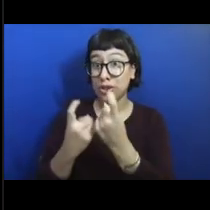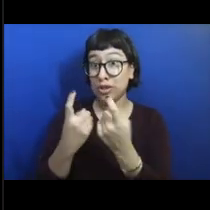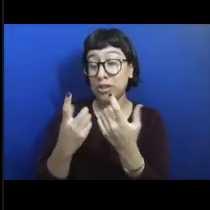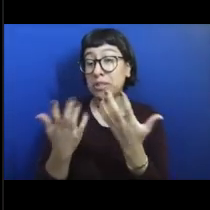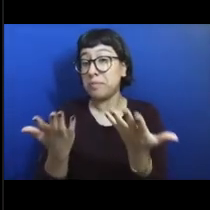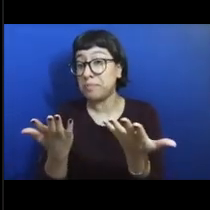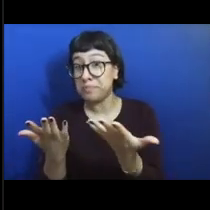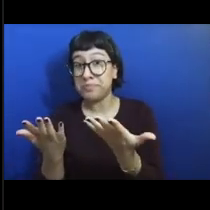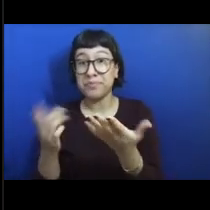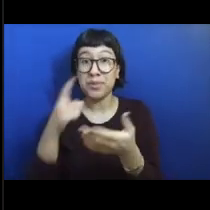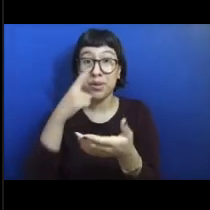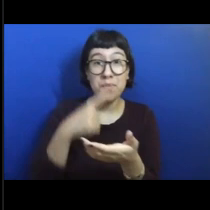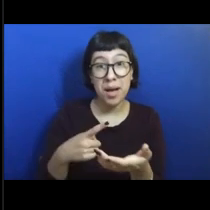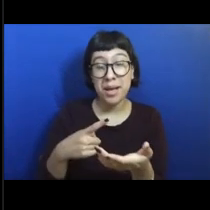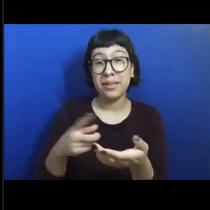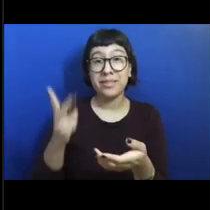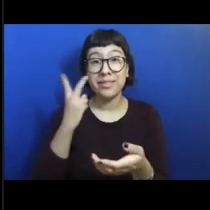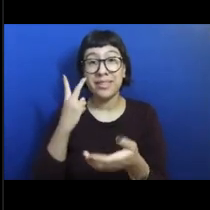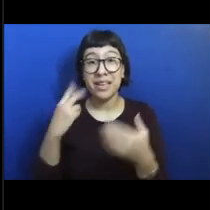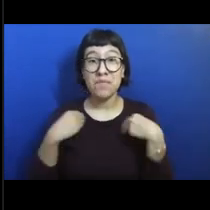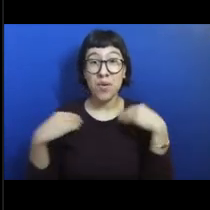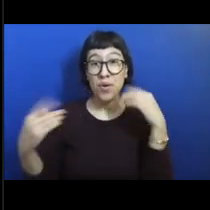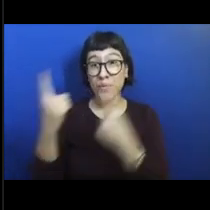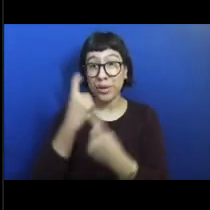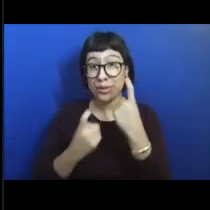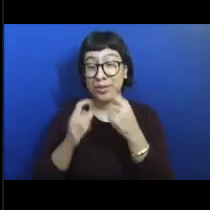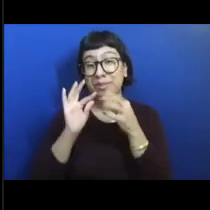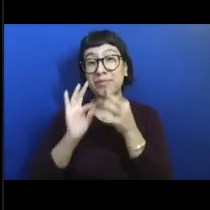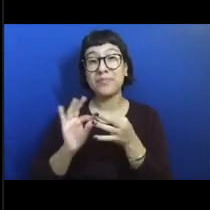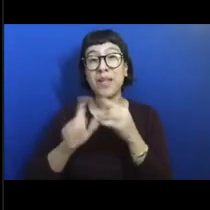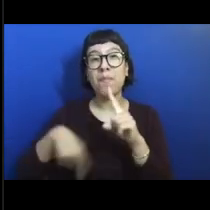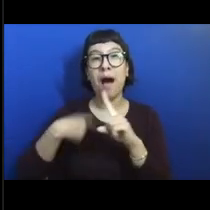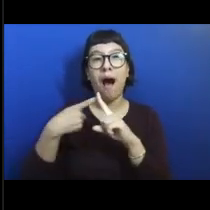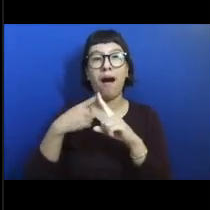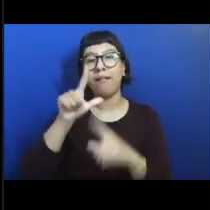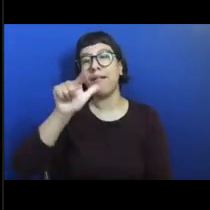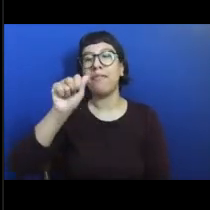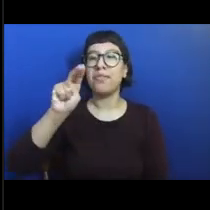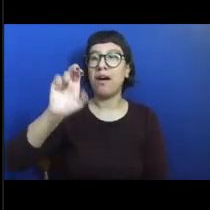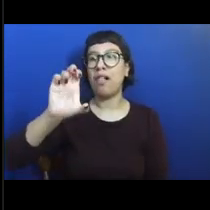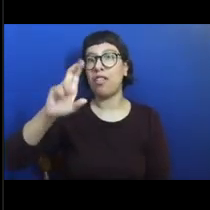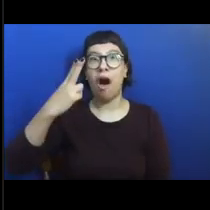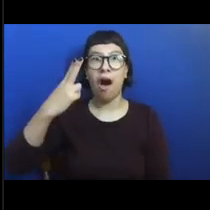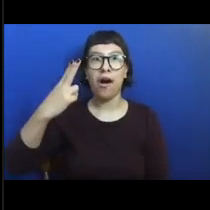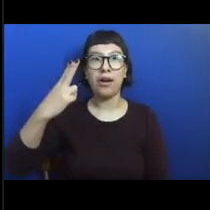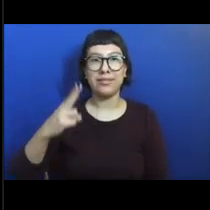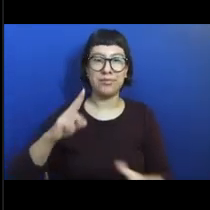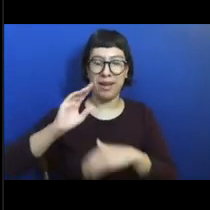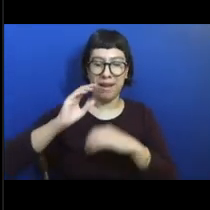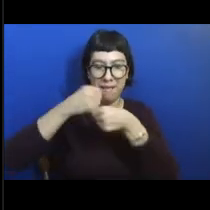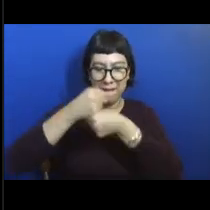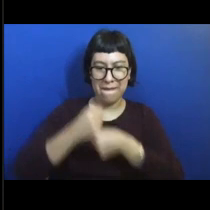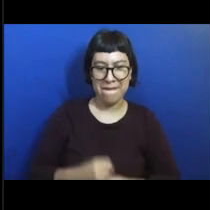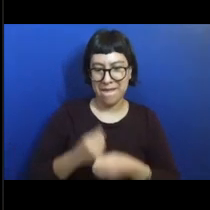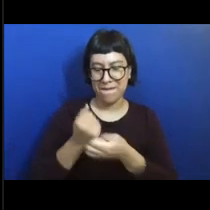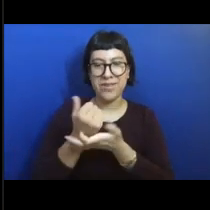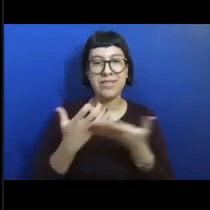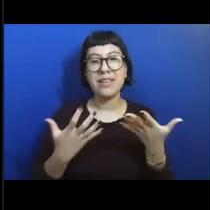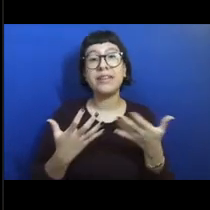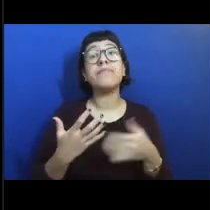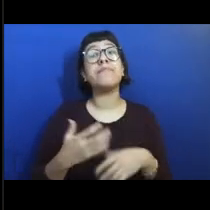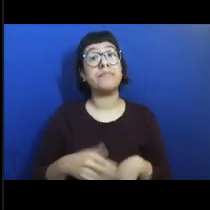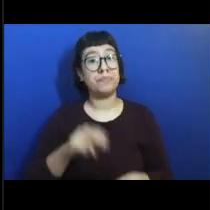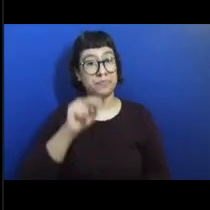for some questions to see if you guys have any questions about the launch and what goes on when we're putting everything together.